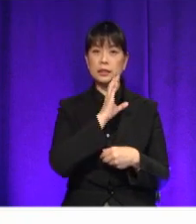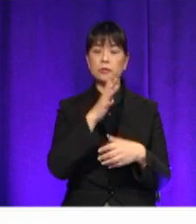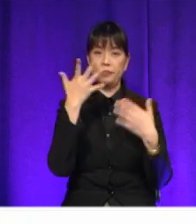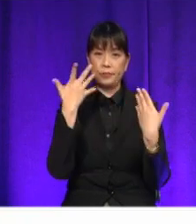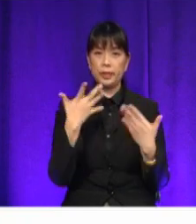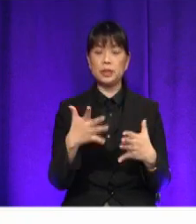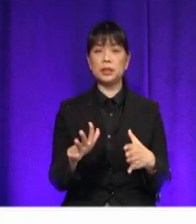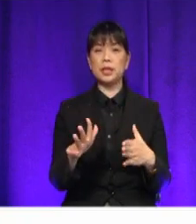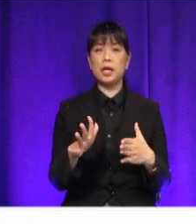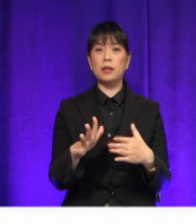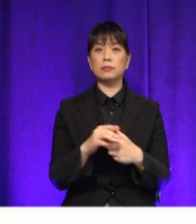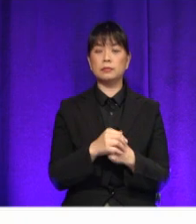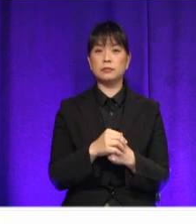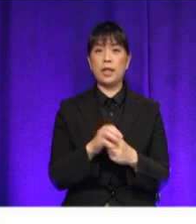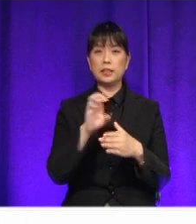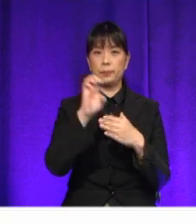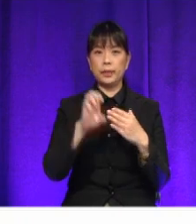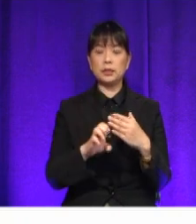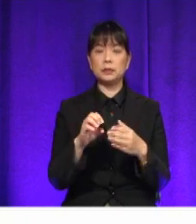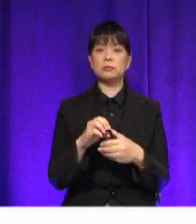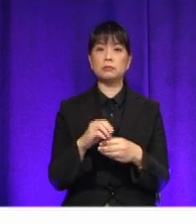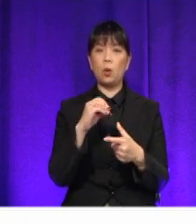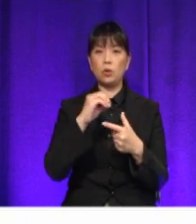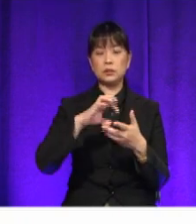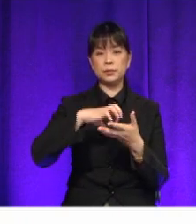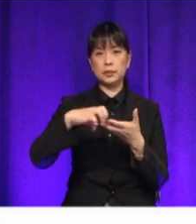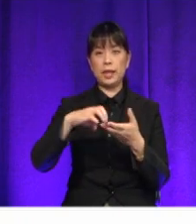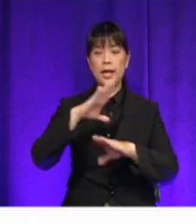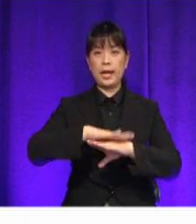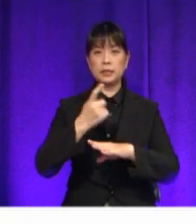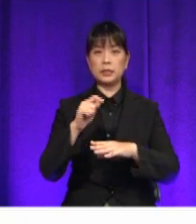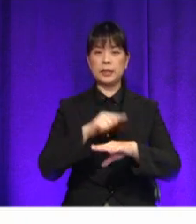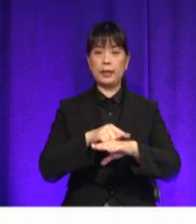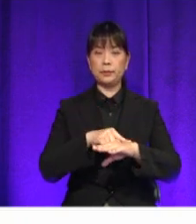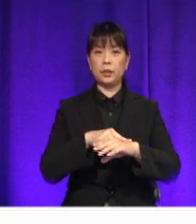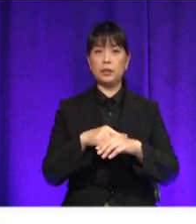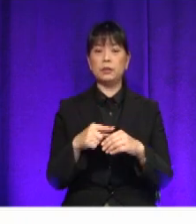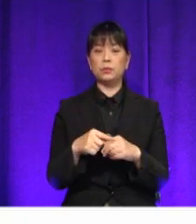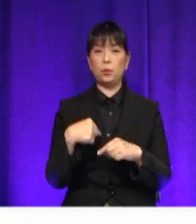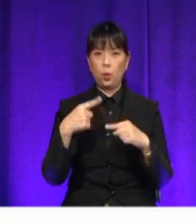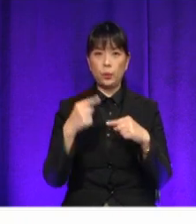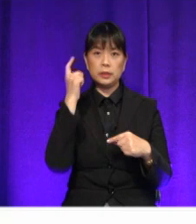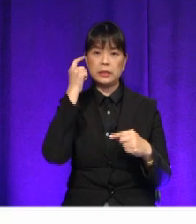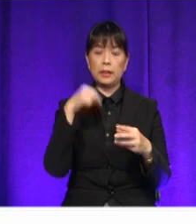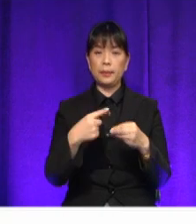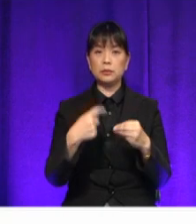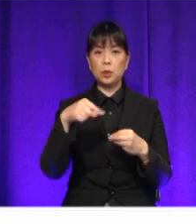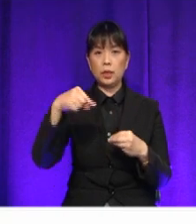expired or even rotten at times. So by upgrading the quality of the canteen, you ensure